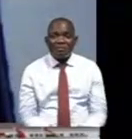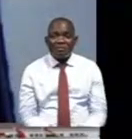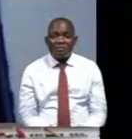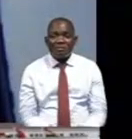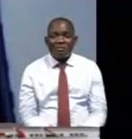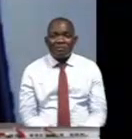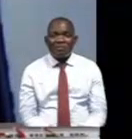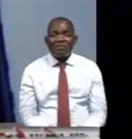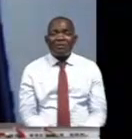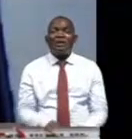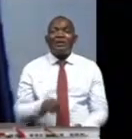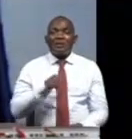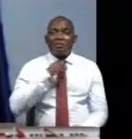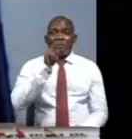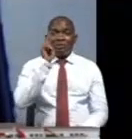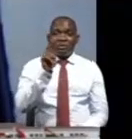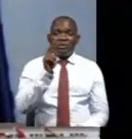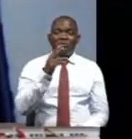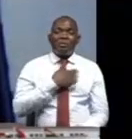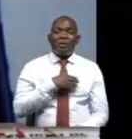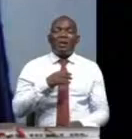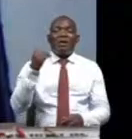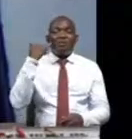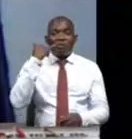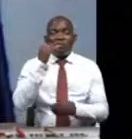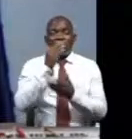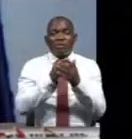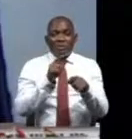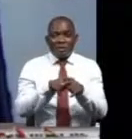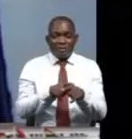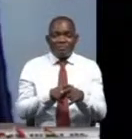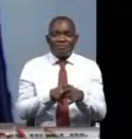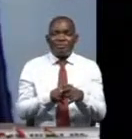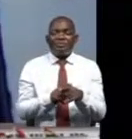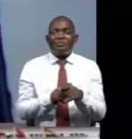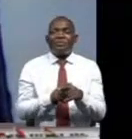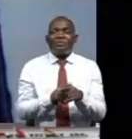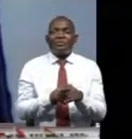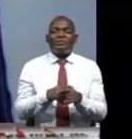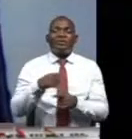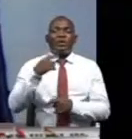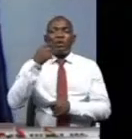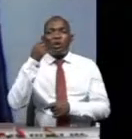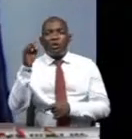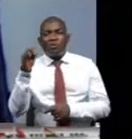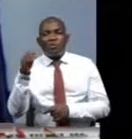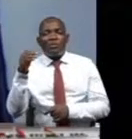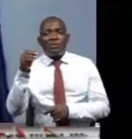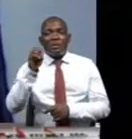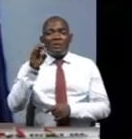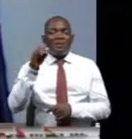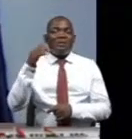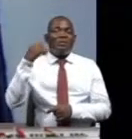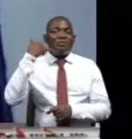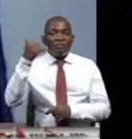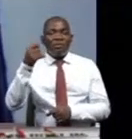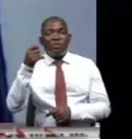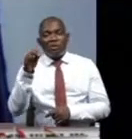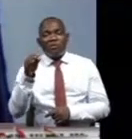At various times, yes. In some instances, I got her, and at other times, her phone was off. Now,